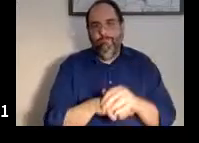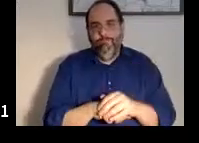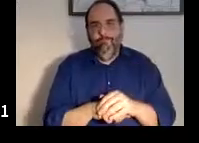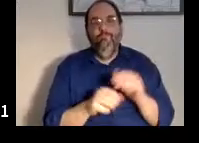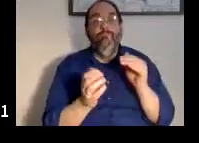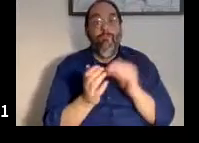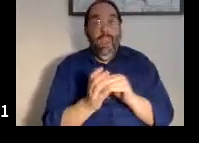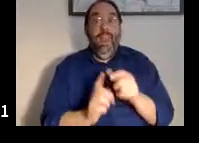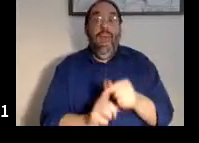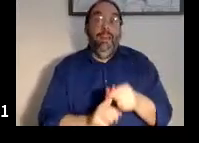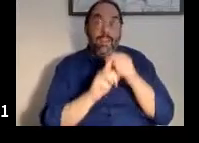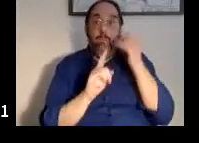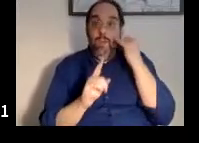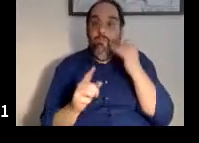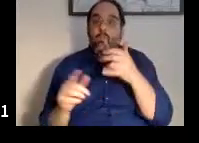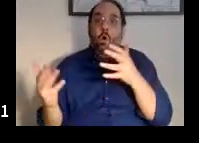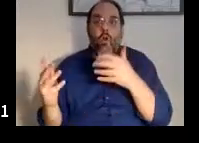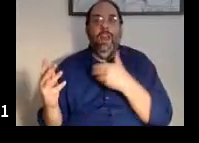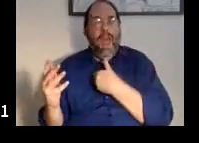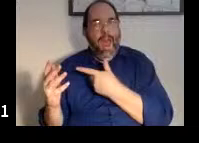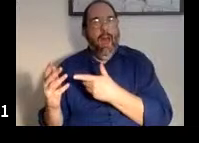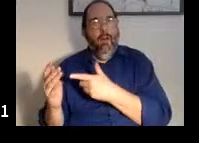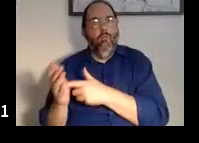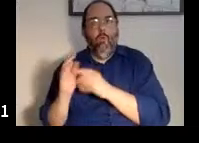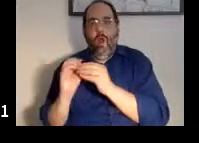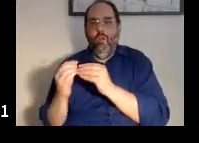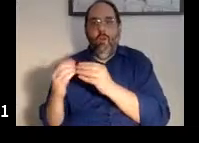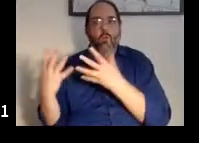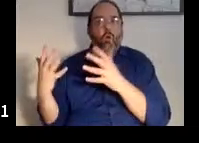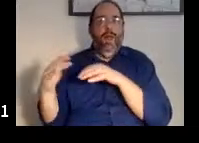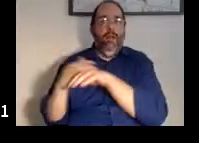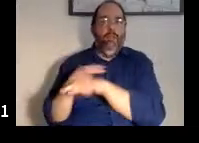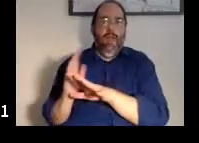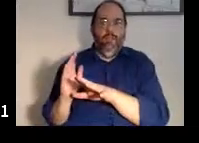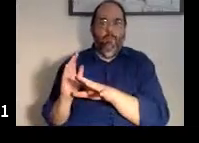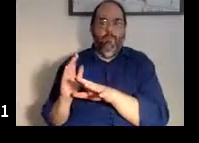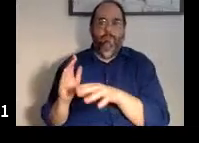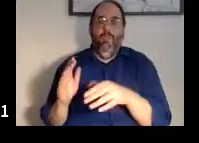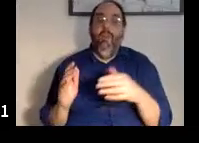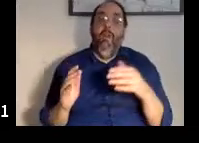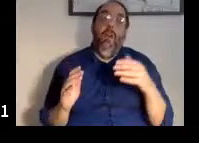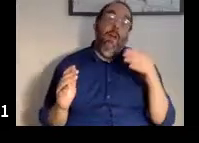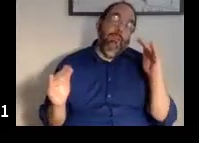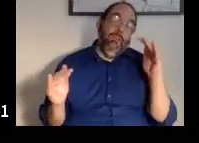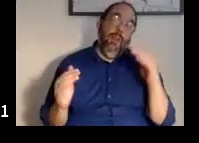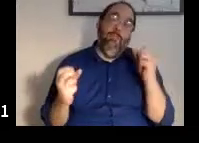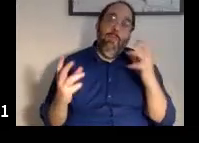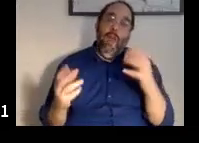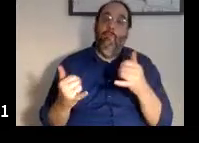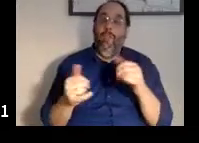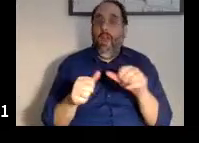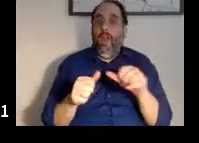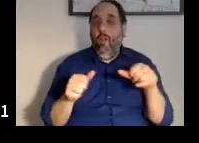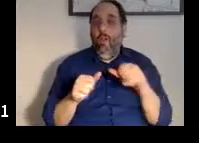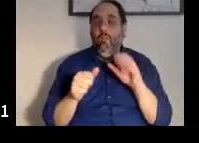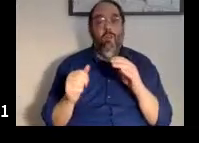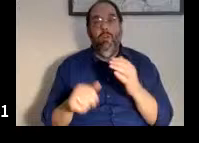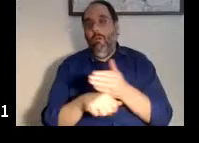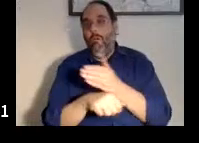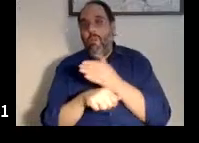Again, unless you've already got the number that are required to comply. Okay, it's anticipated that many play areas will be updated